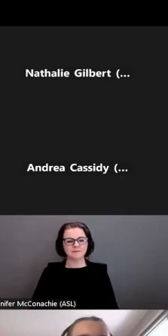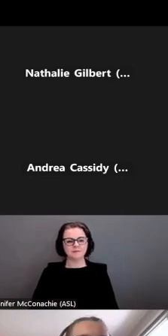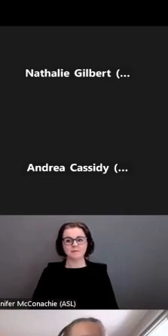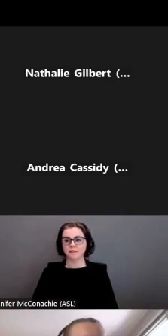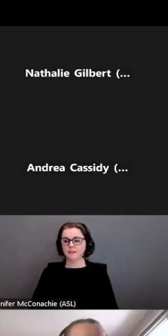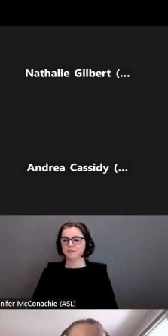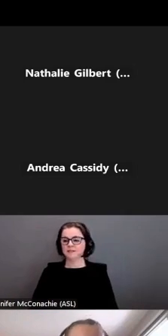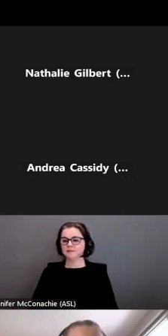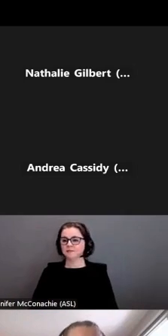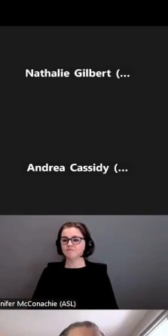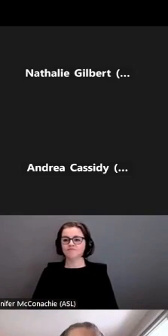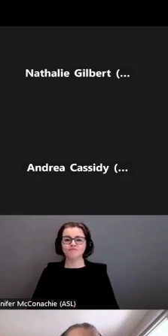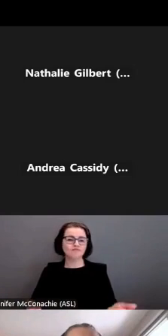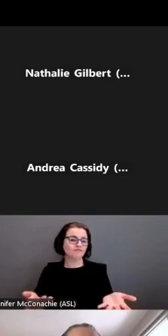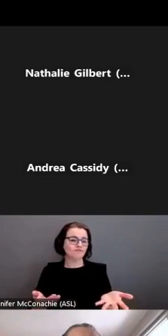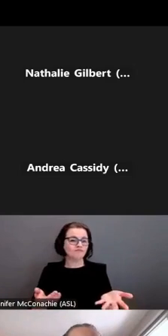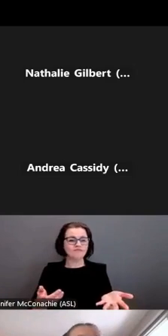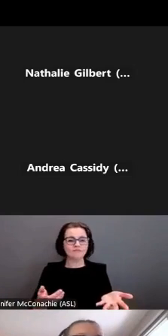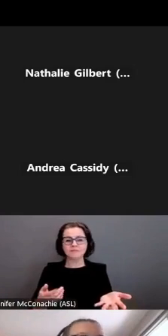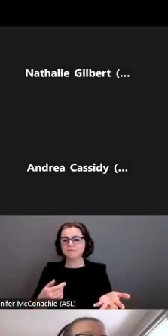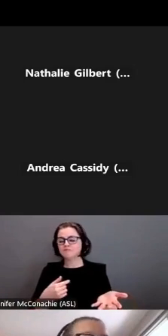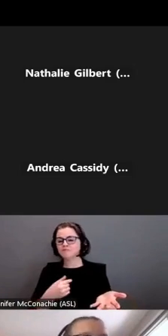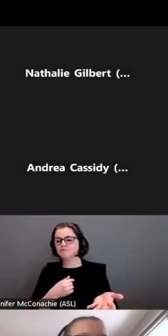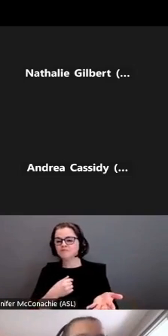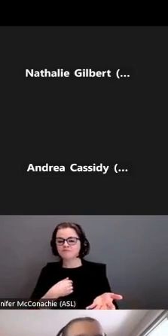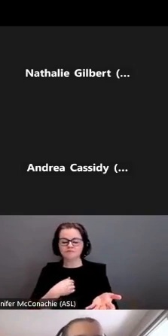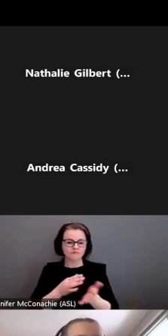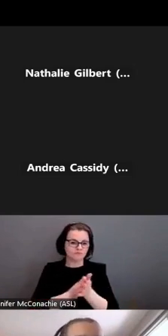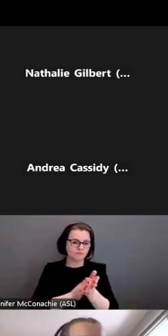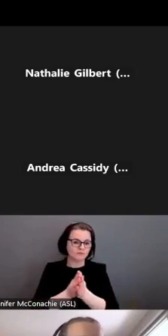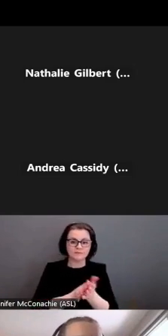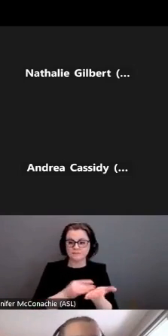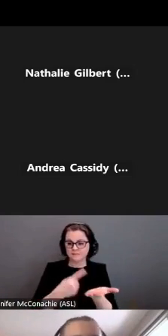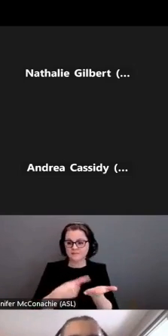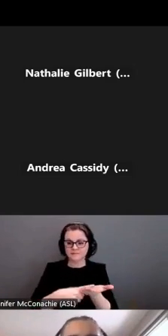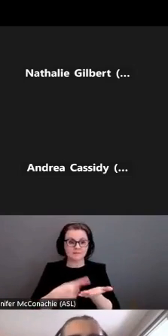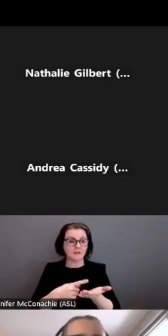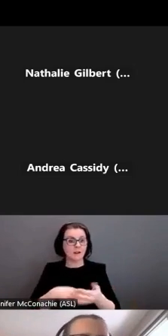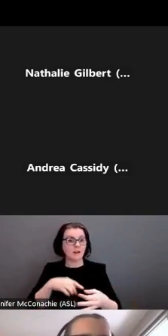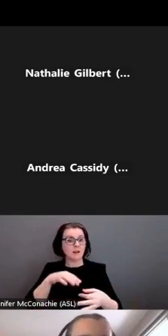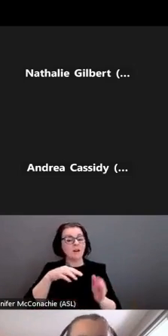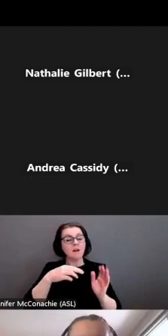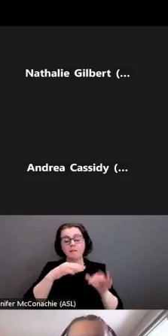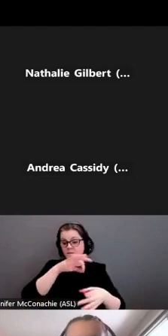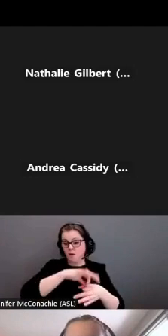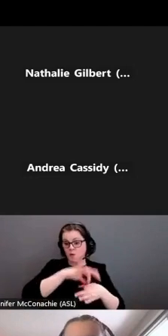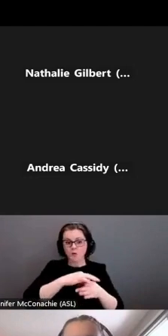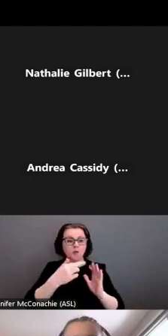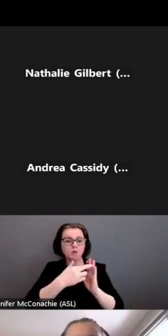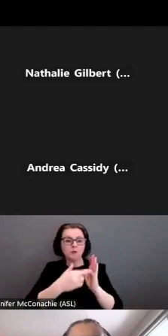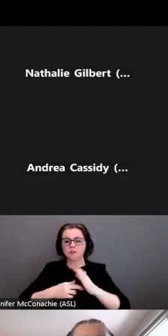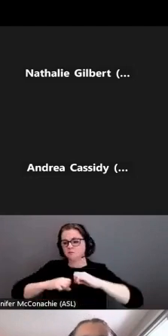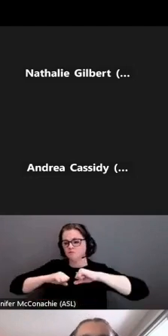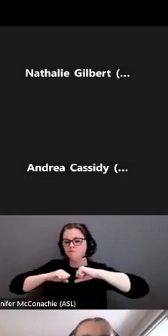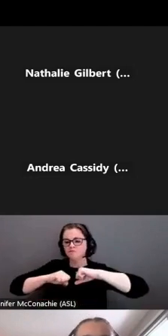So I would love to chat a little bit about some of the voter registration safeguards. So some of the tools we have in place